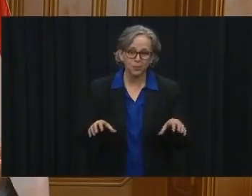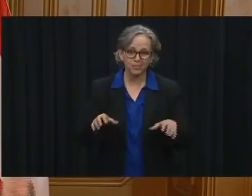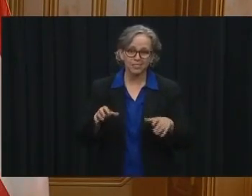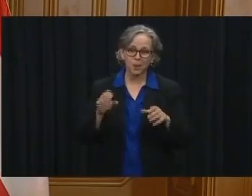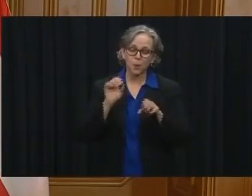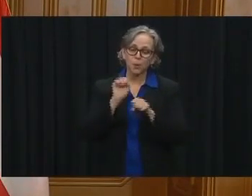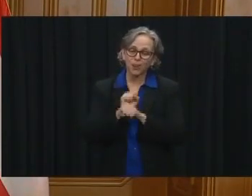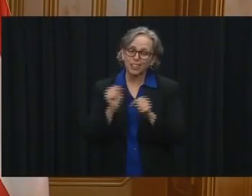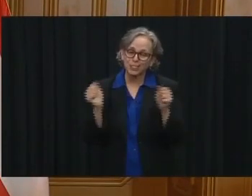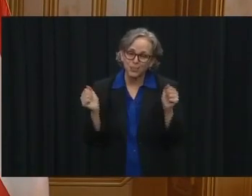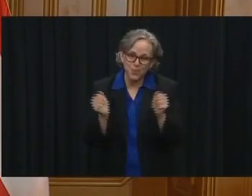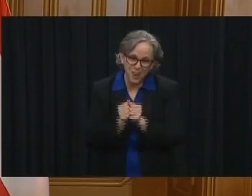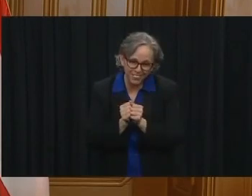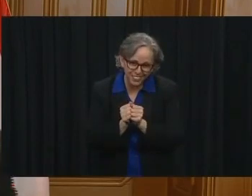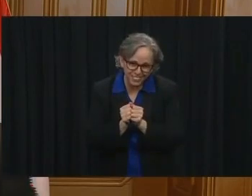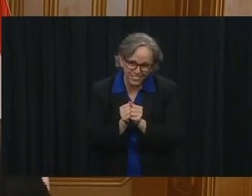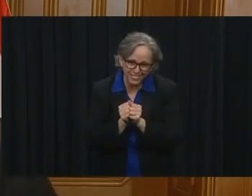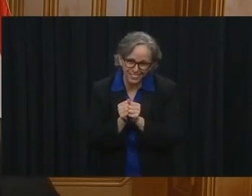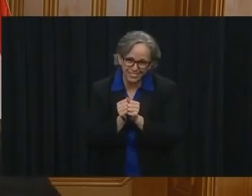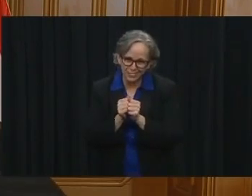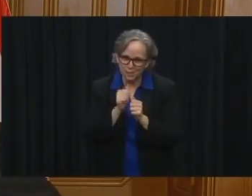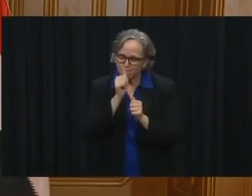everyone staying together to get through this.